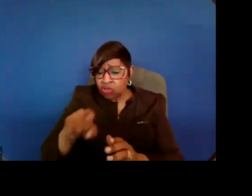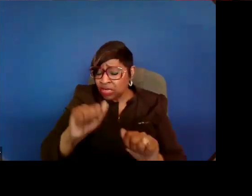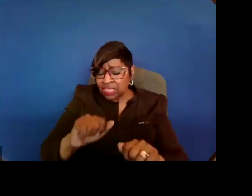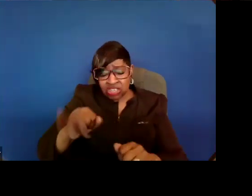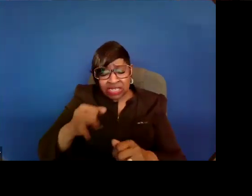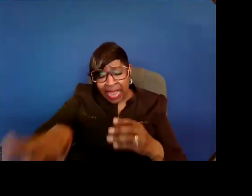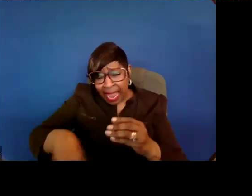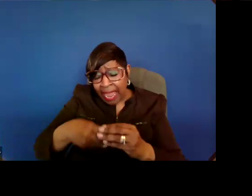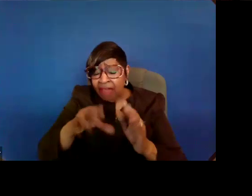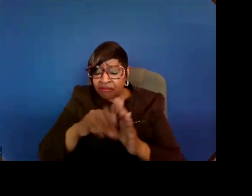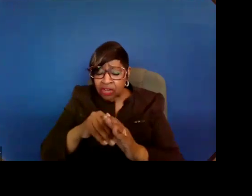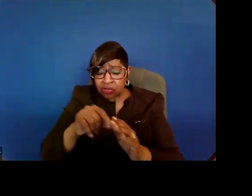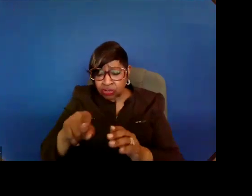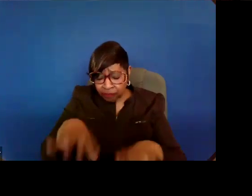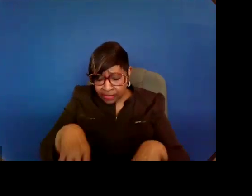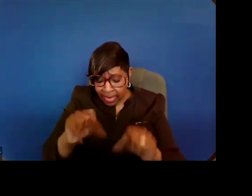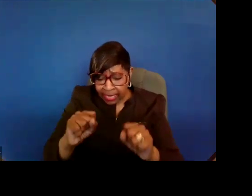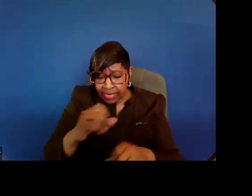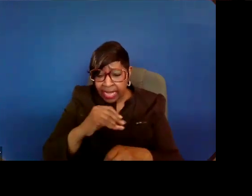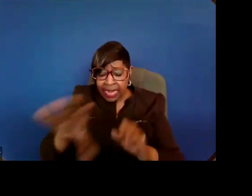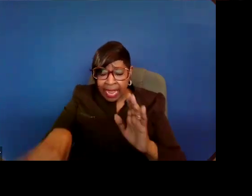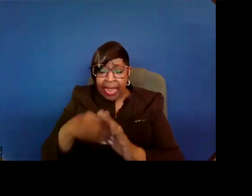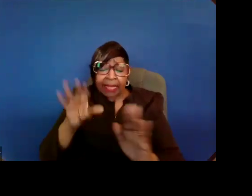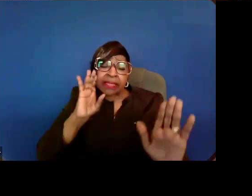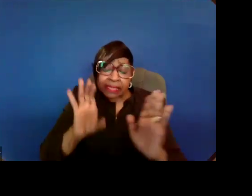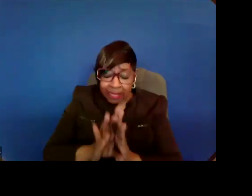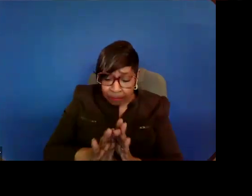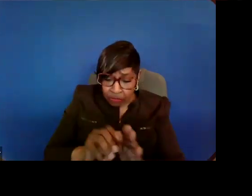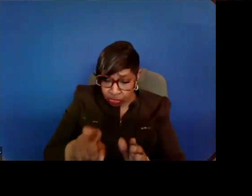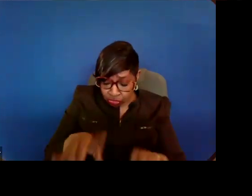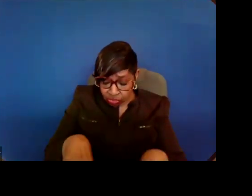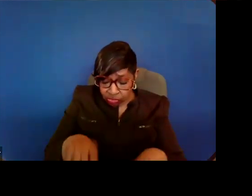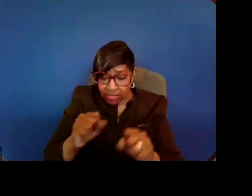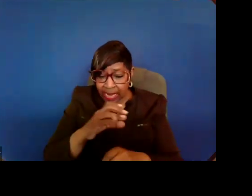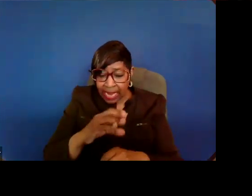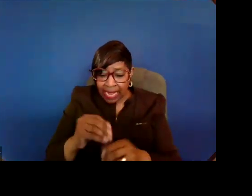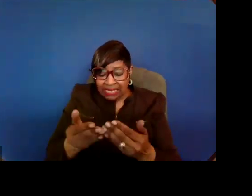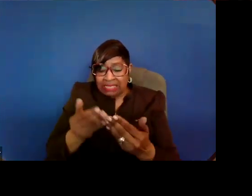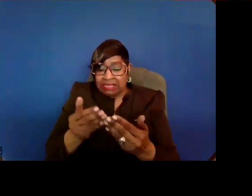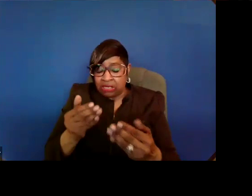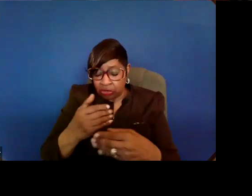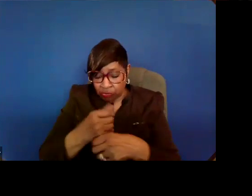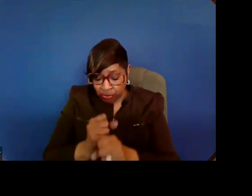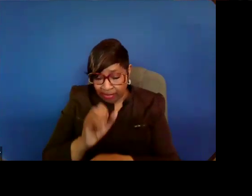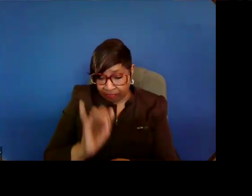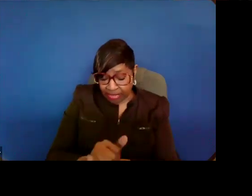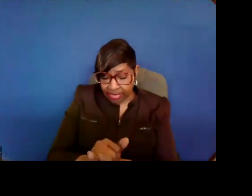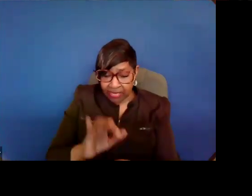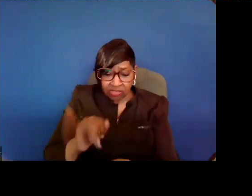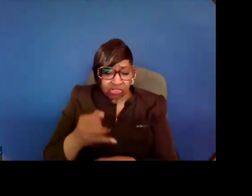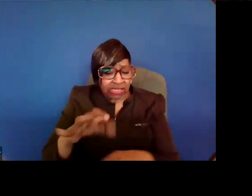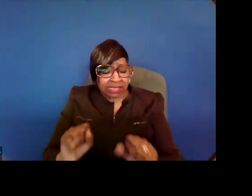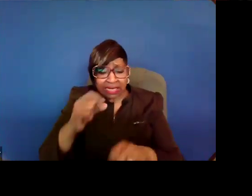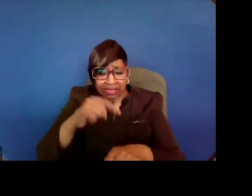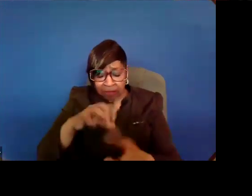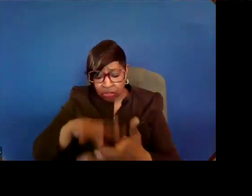in videos that you've taken, add in images that you've taken, and kind of easily create that. Just take the time to